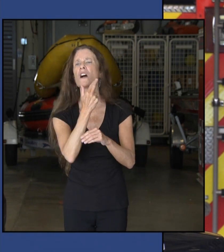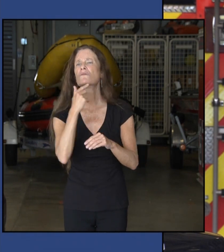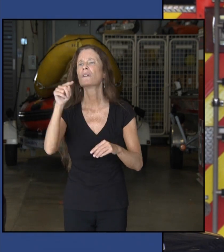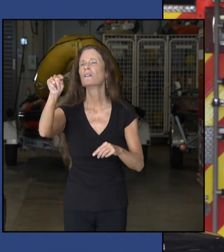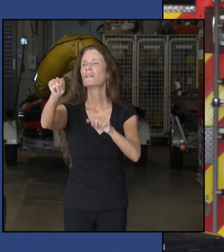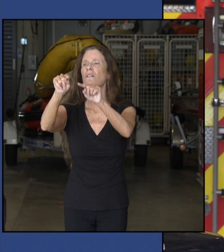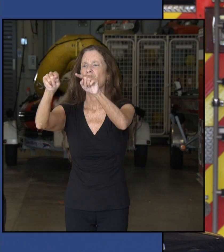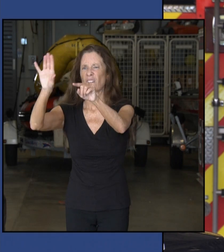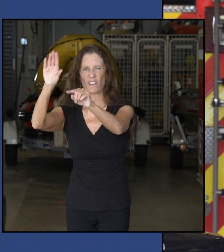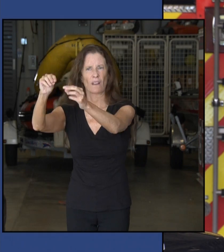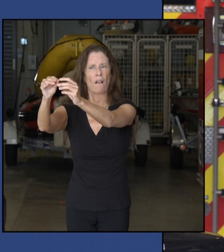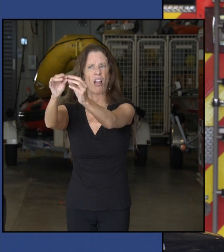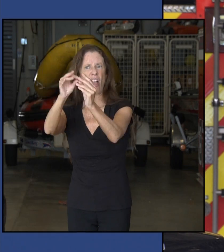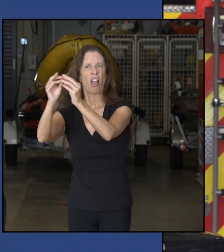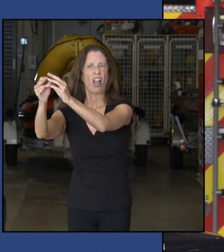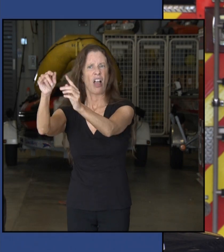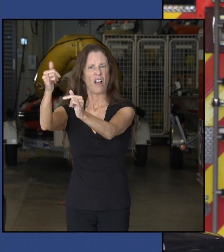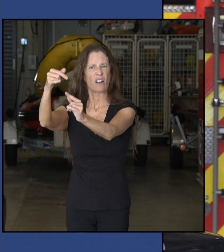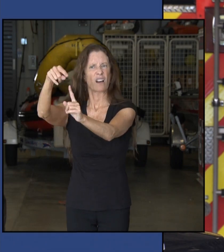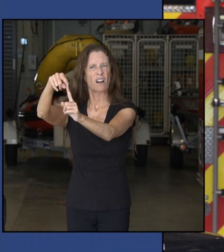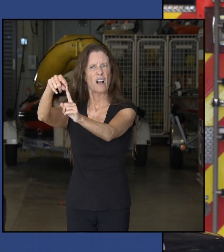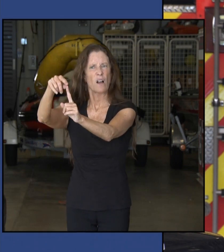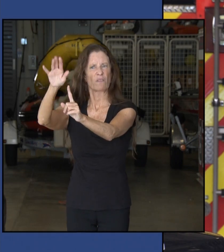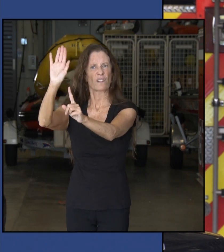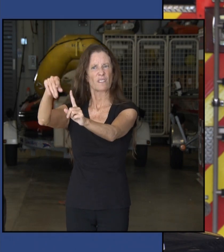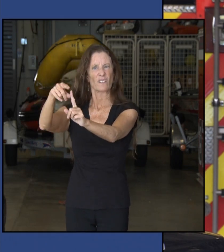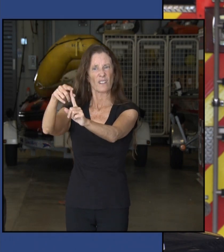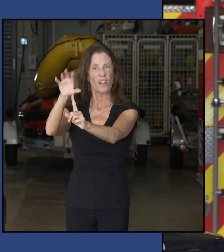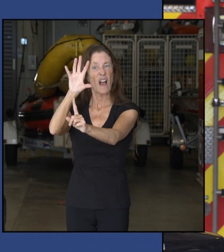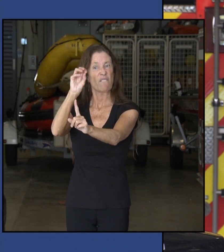at 50% seating limit, it's